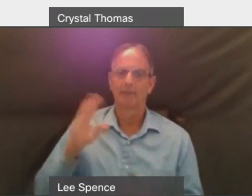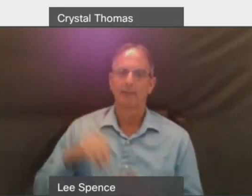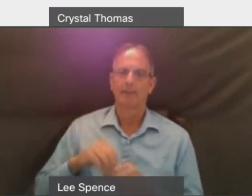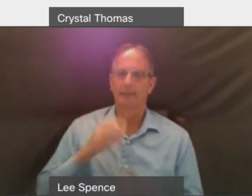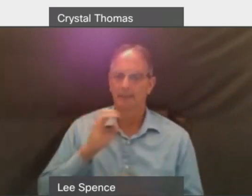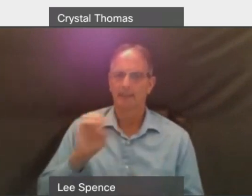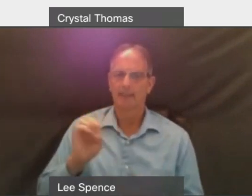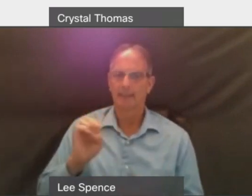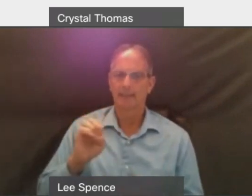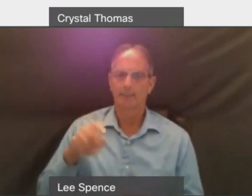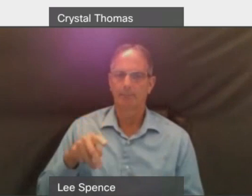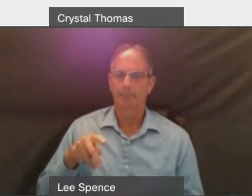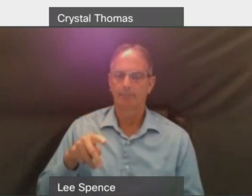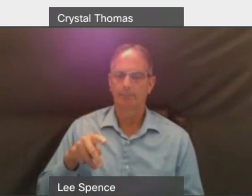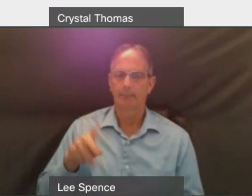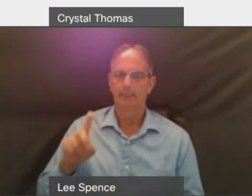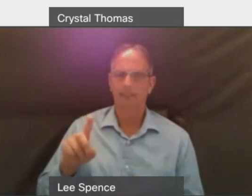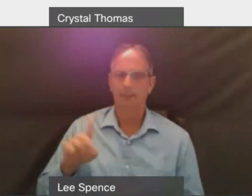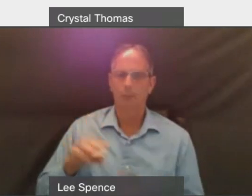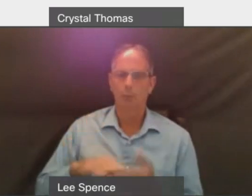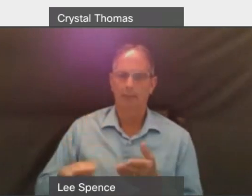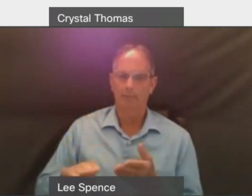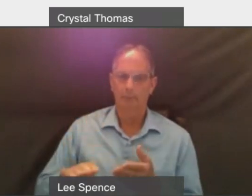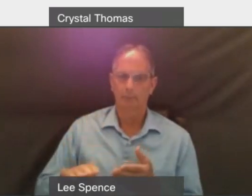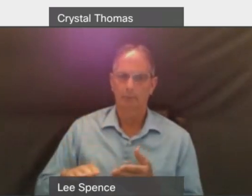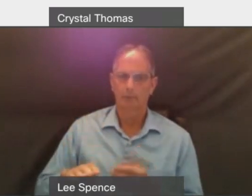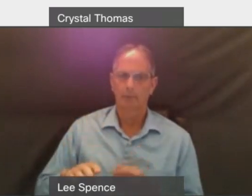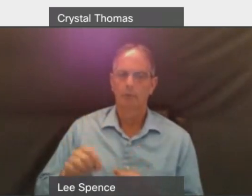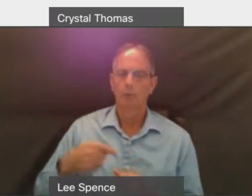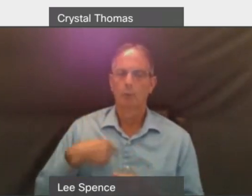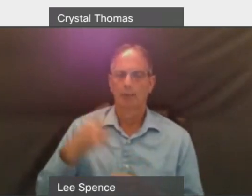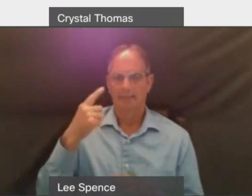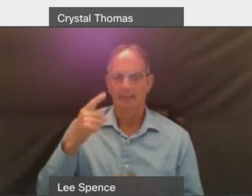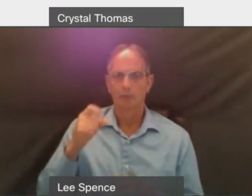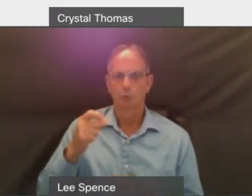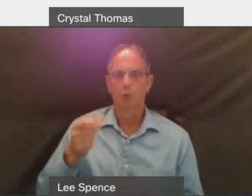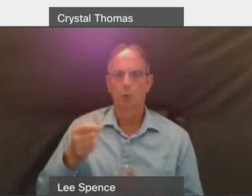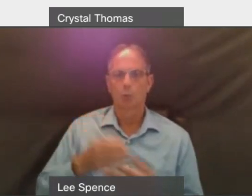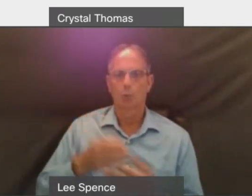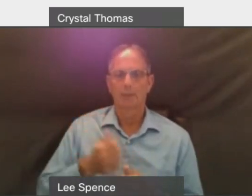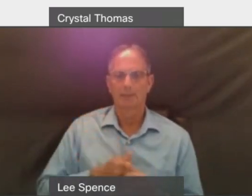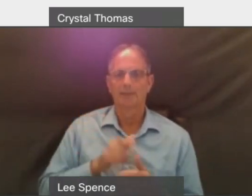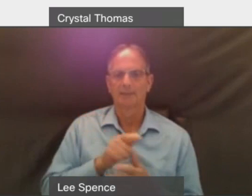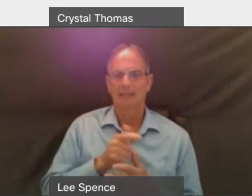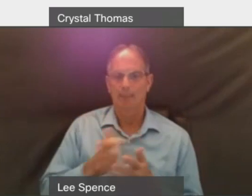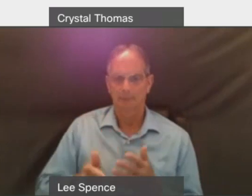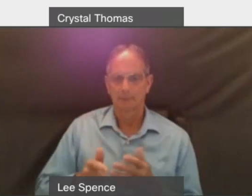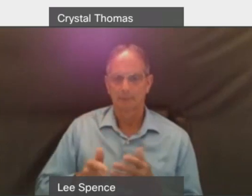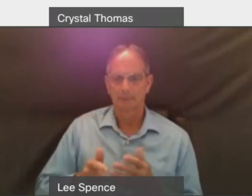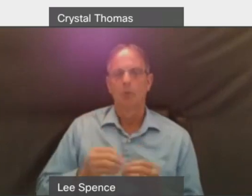waiver. And so we think that doing it in steps will be a more orderly